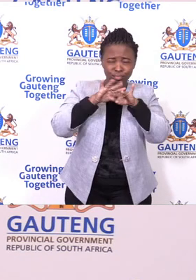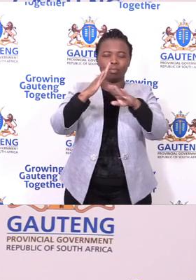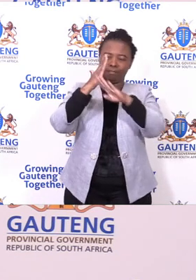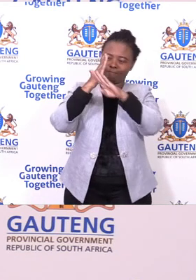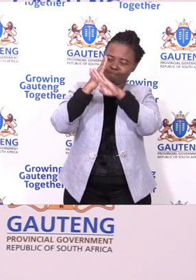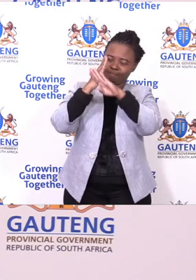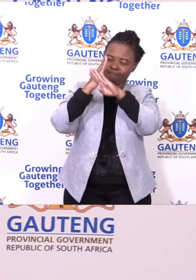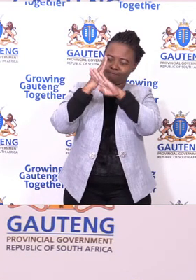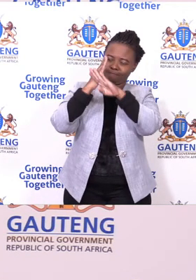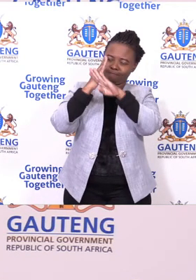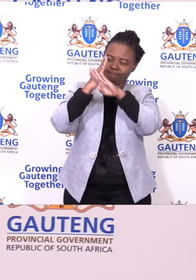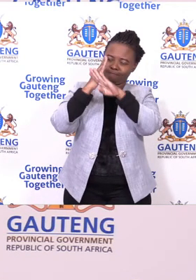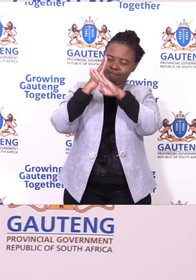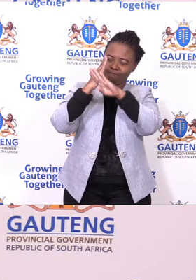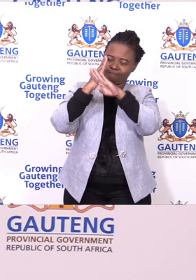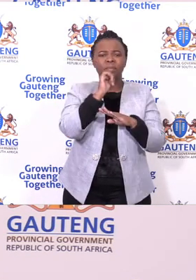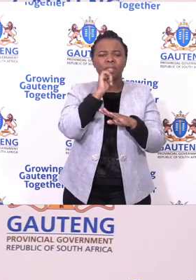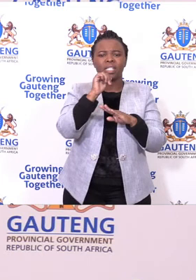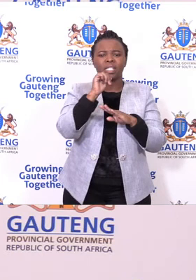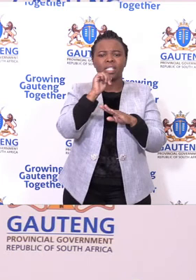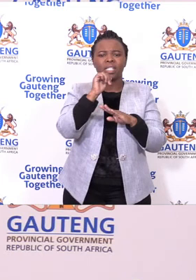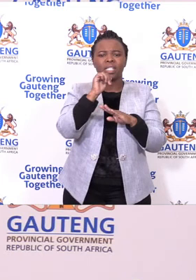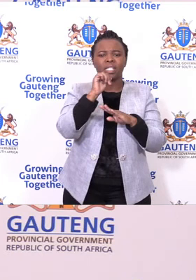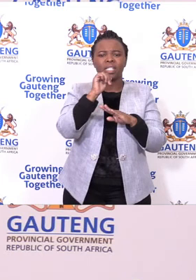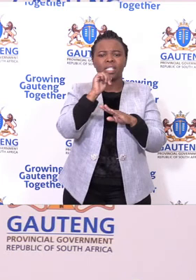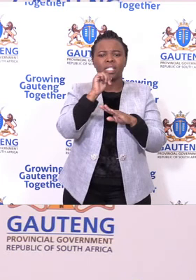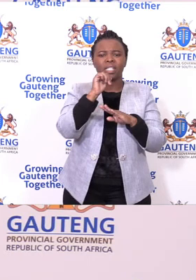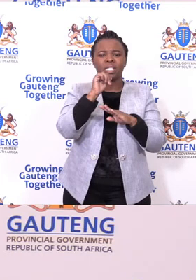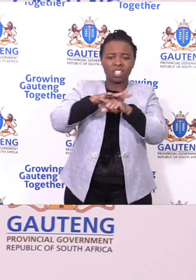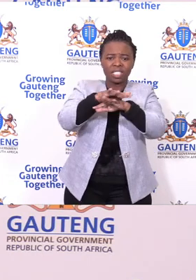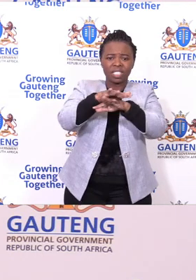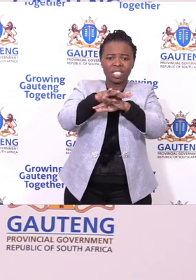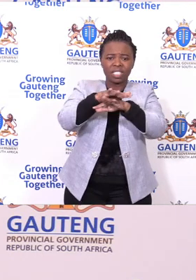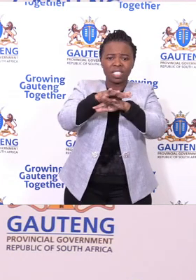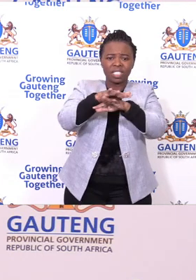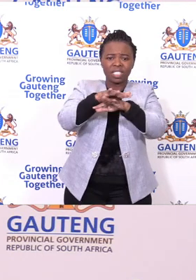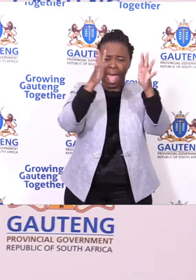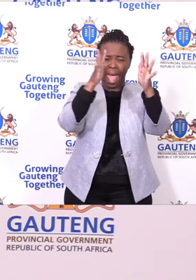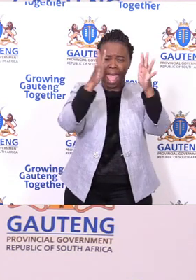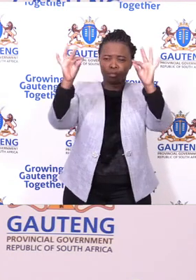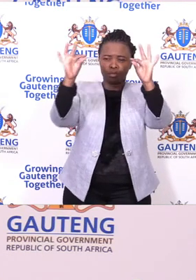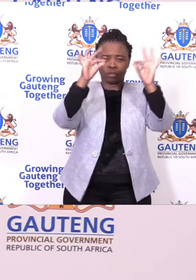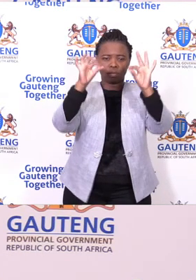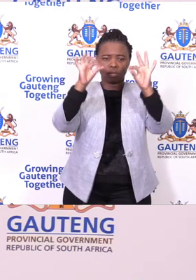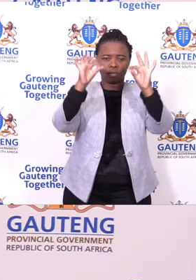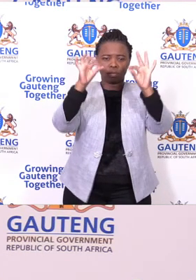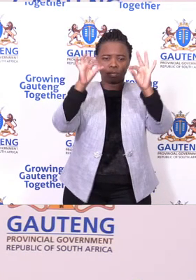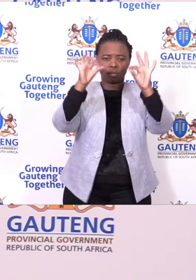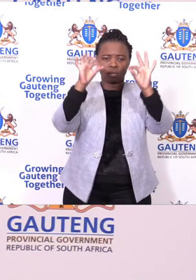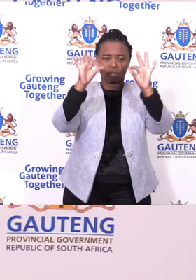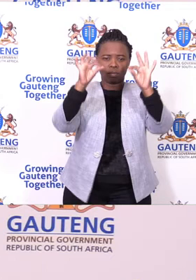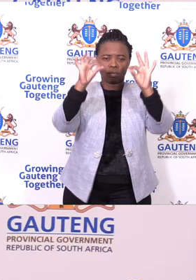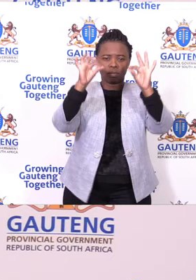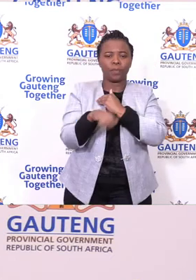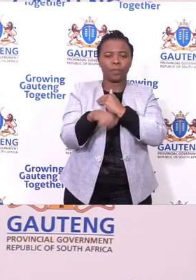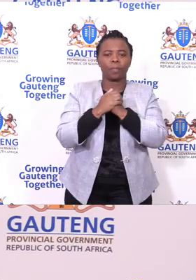virus suspends longer on air. It has been found in many experiments that yes, in